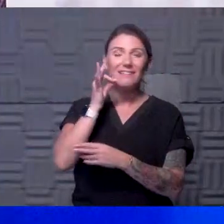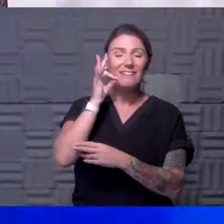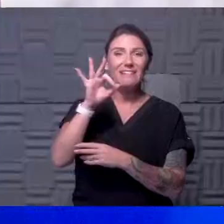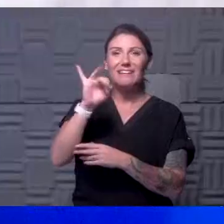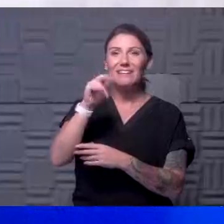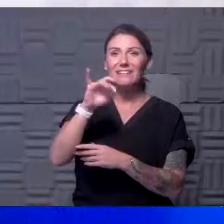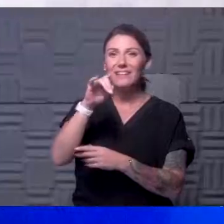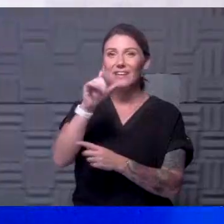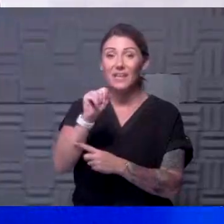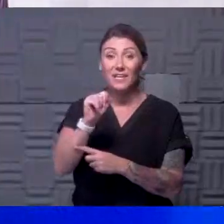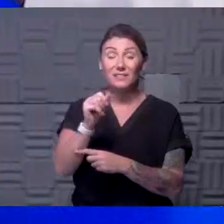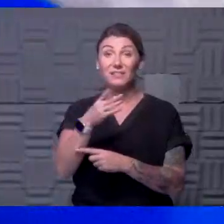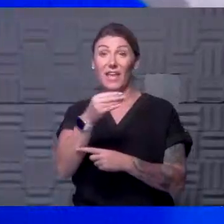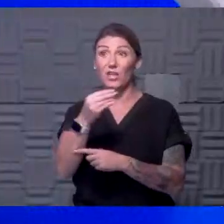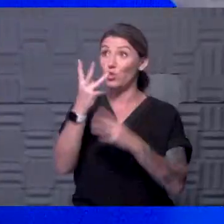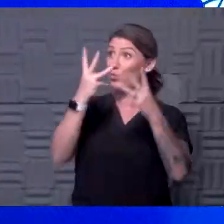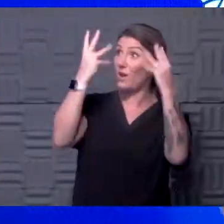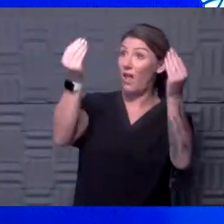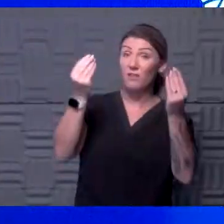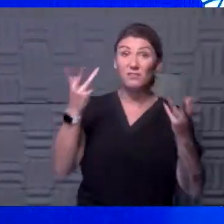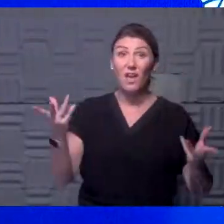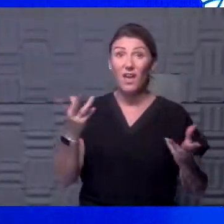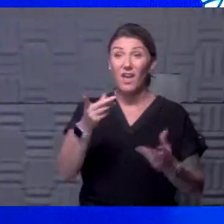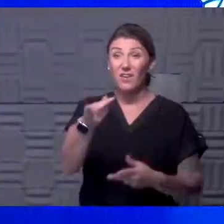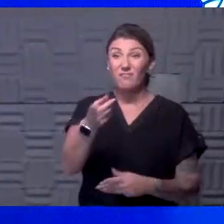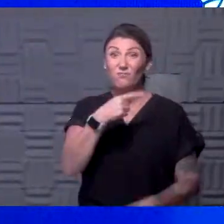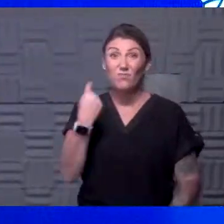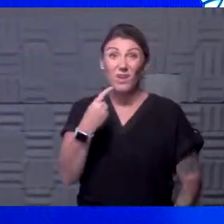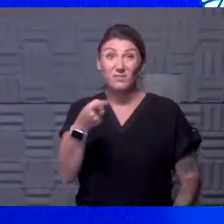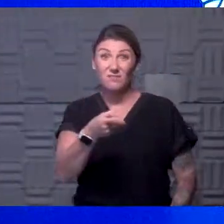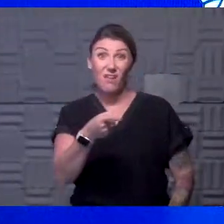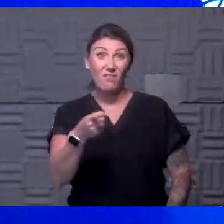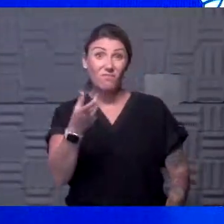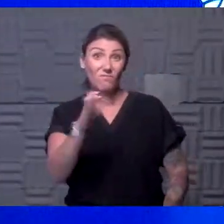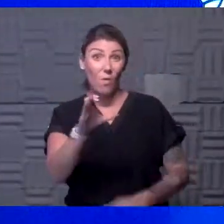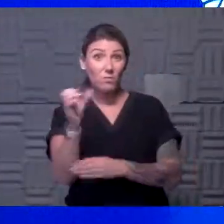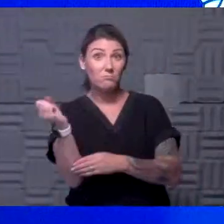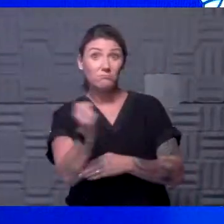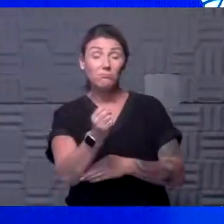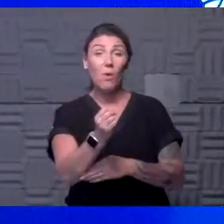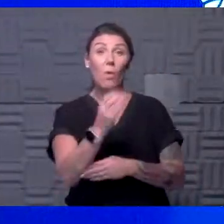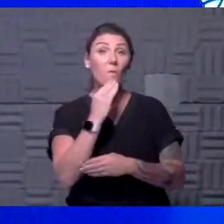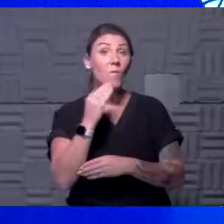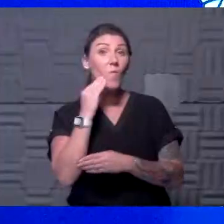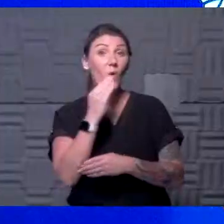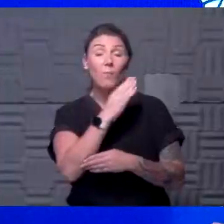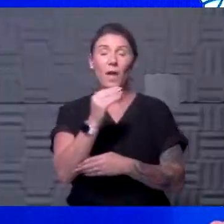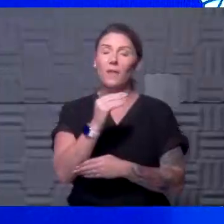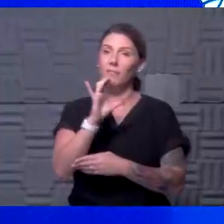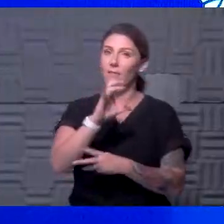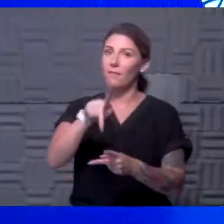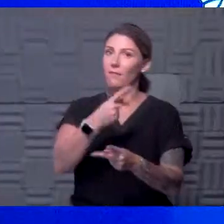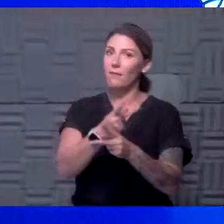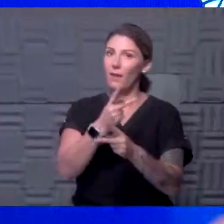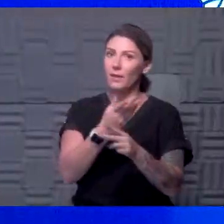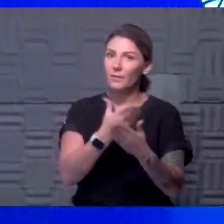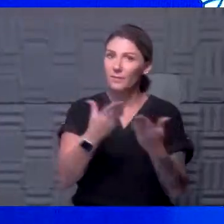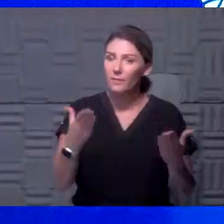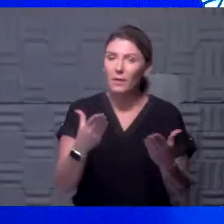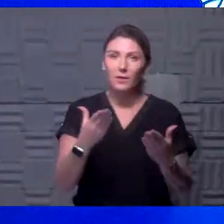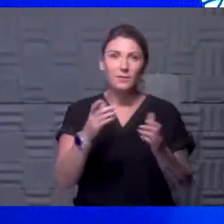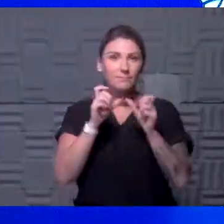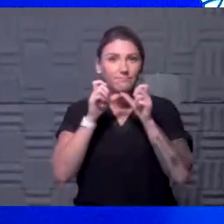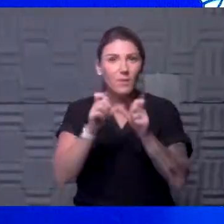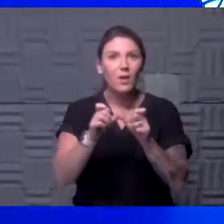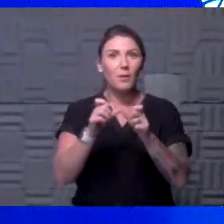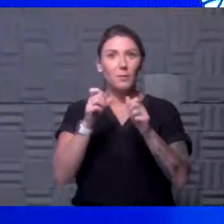out," because you stepped outside and you put everybody else at risk. And it's that type of thing that will keep baseball going, which I do love. Let's go Royals, and I've